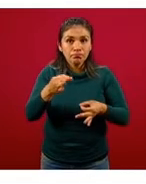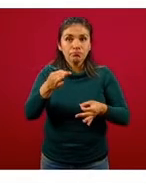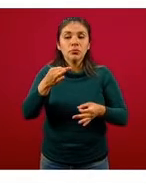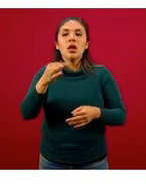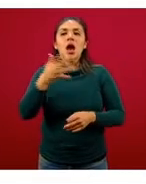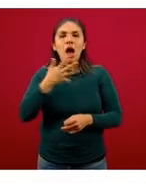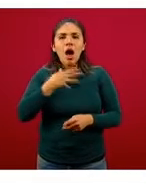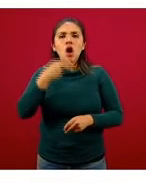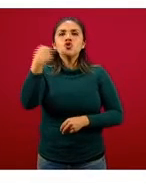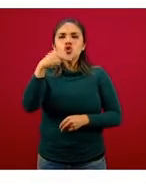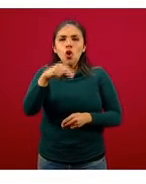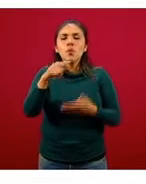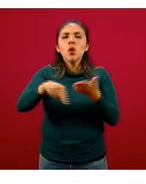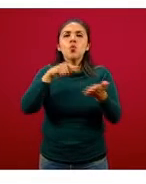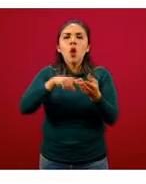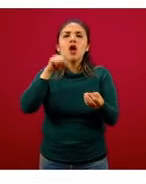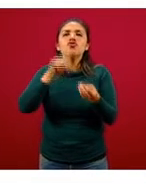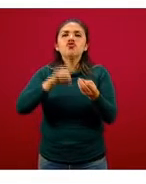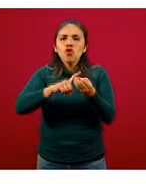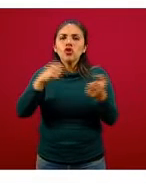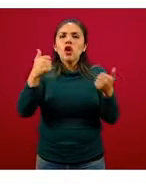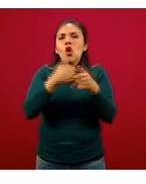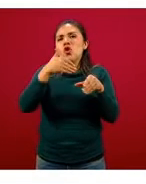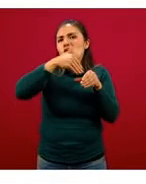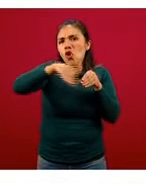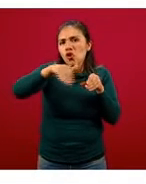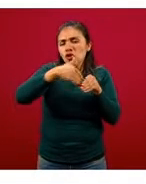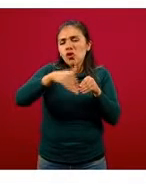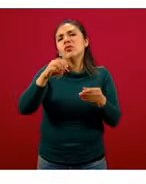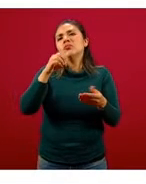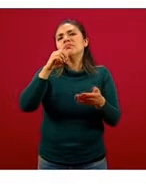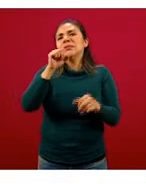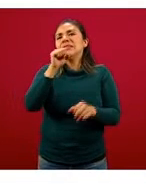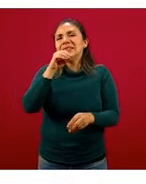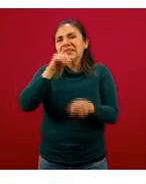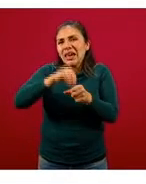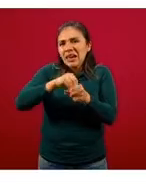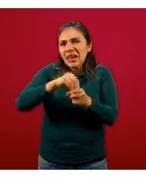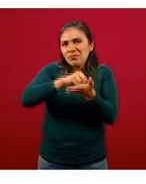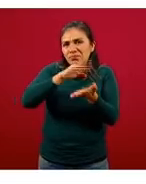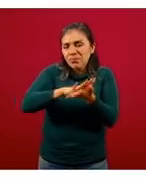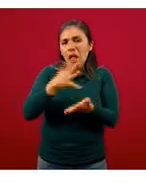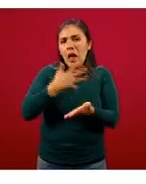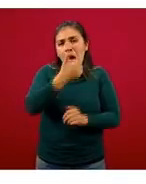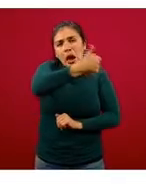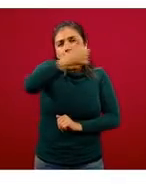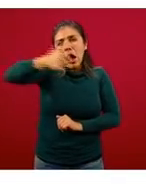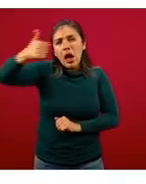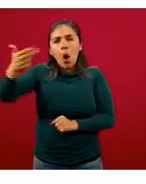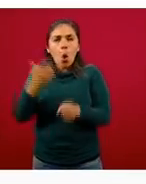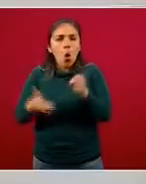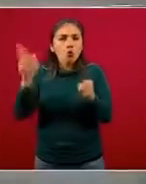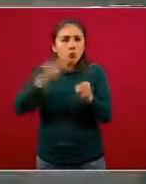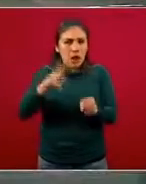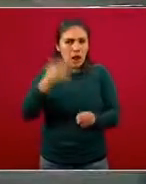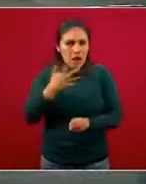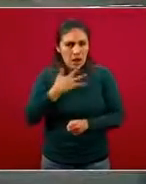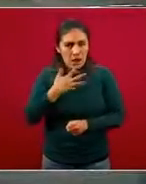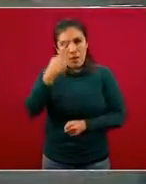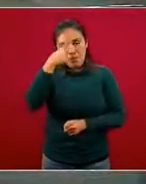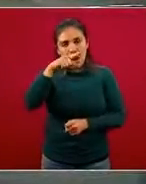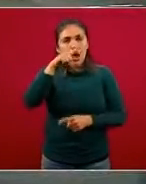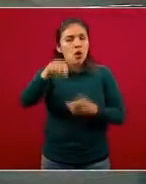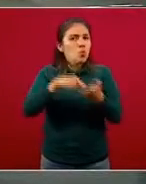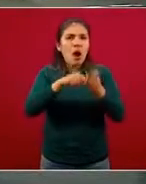discharged patients, status of their patients, and their occupancy rates, of course. We had, in the past 24 hours, we